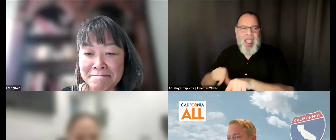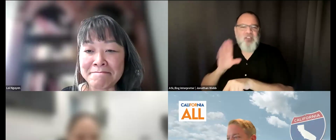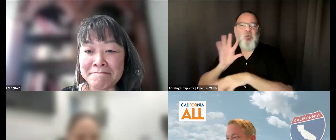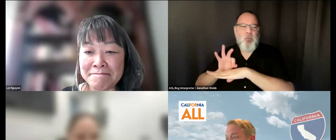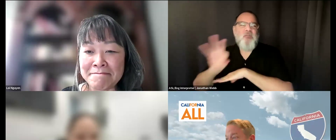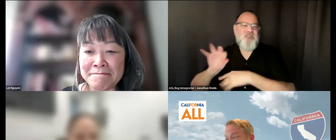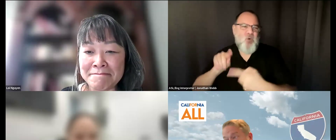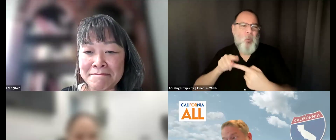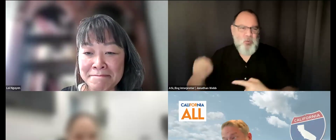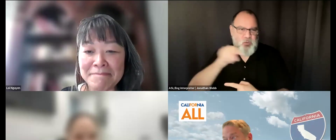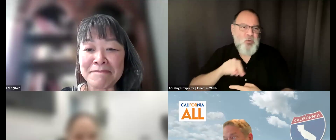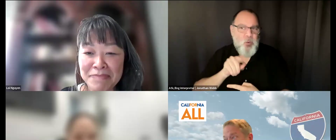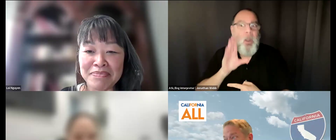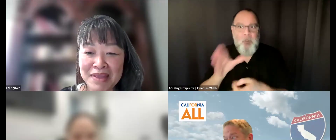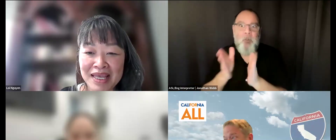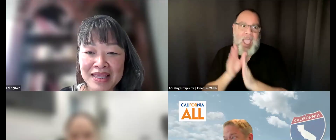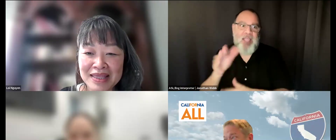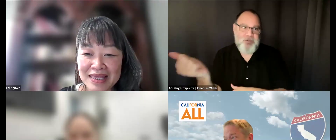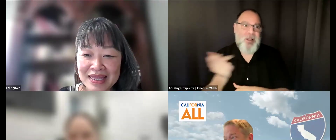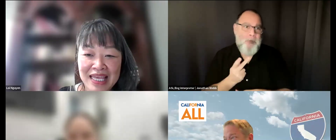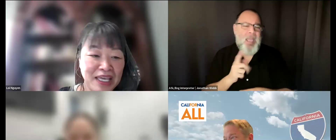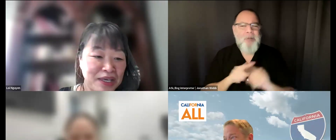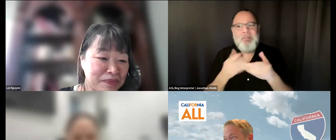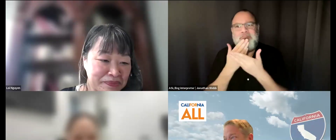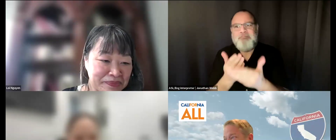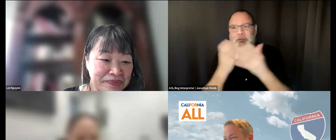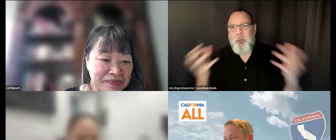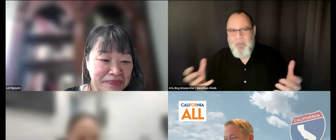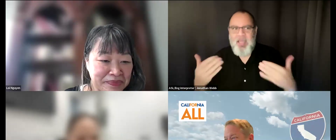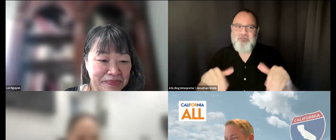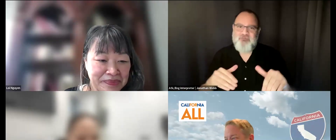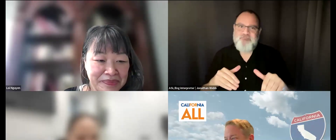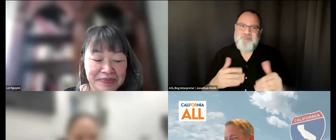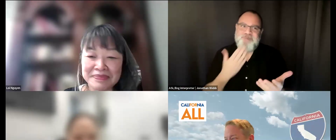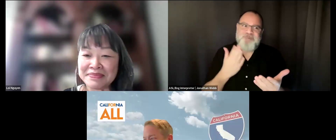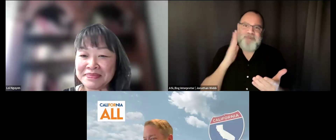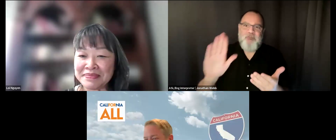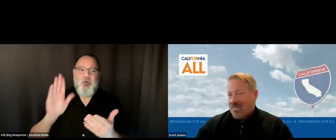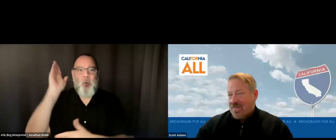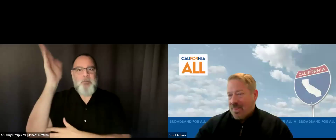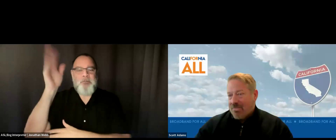you, and we'll have you back. But thank you so much. Appreciate it. Thank you. Bye-bye.